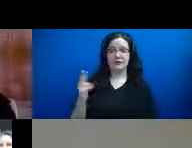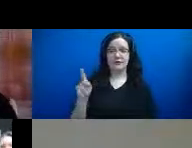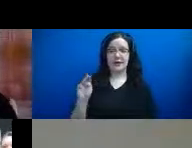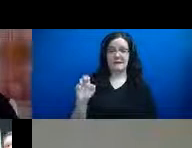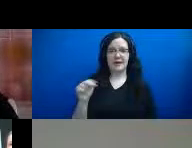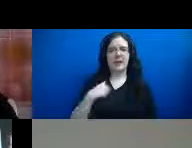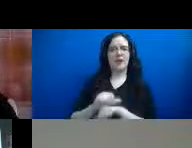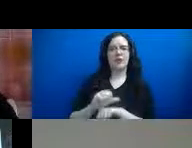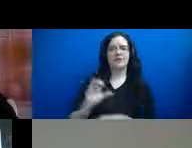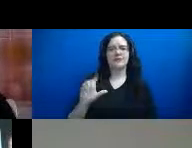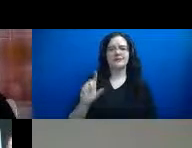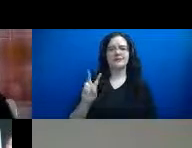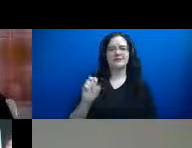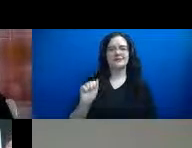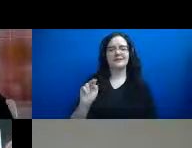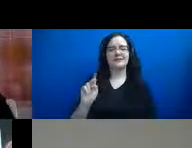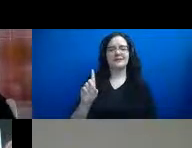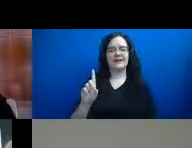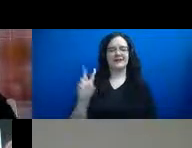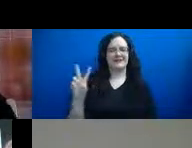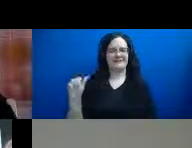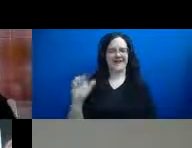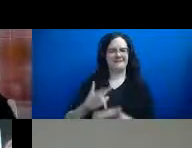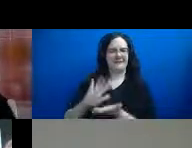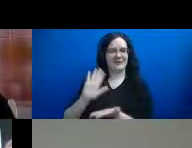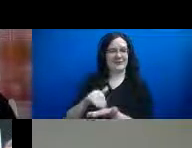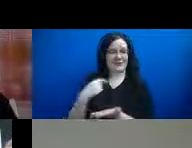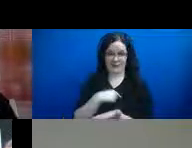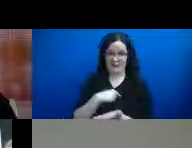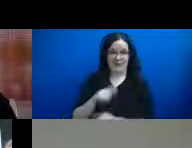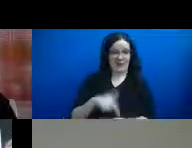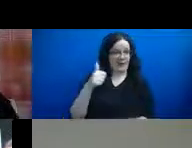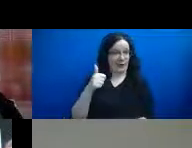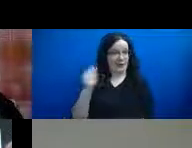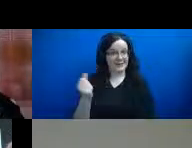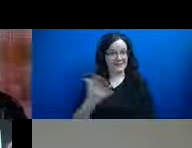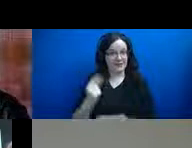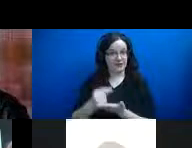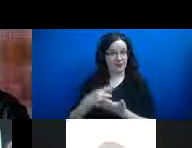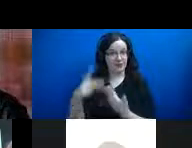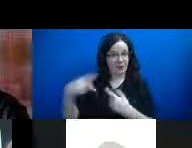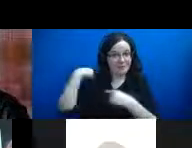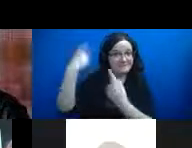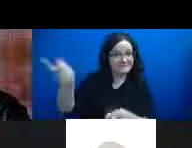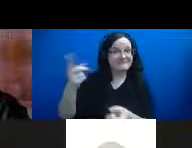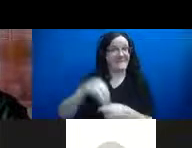the longest gambling treatment program in the world, and